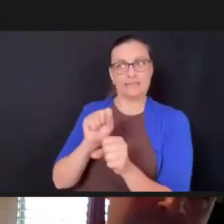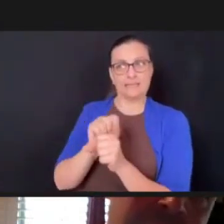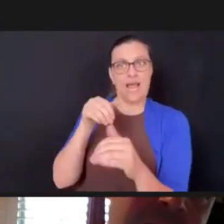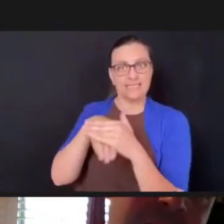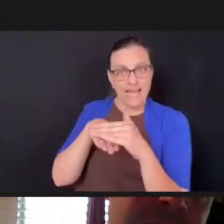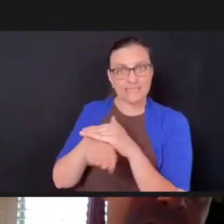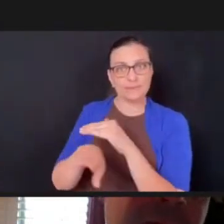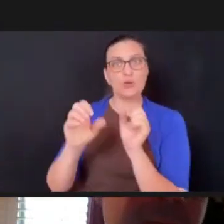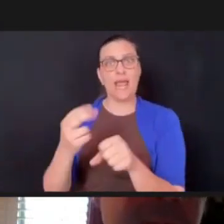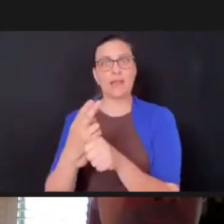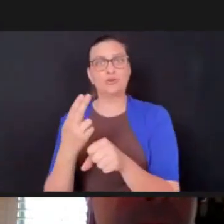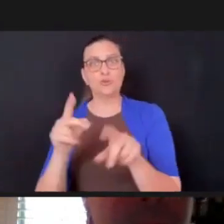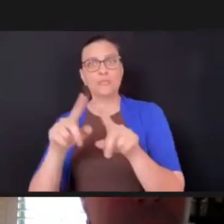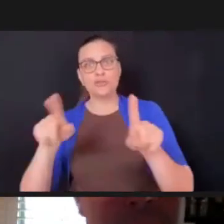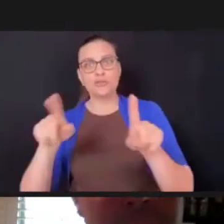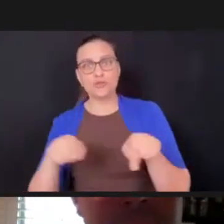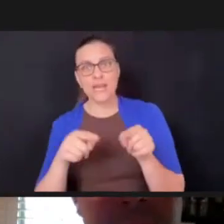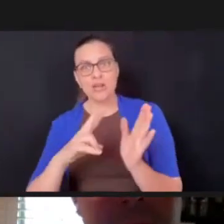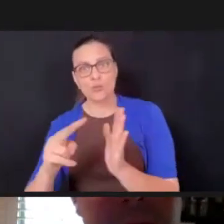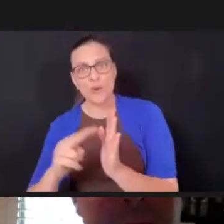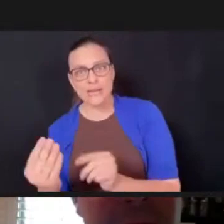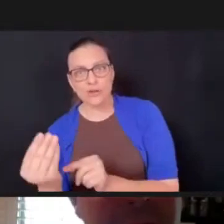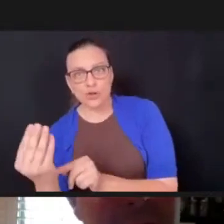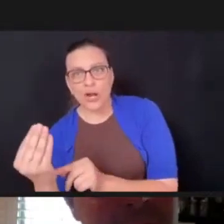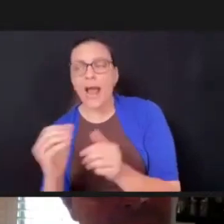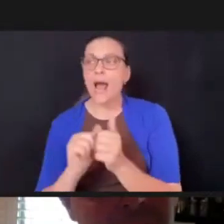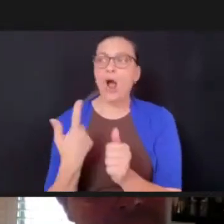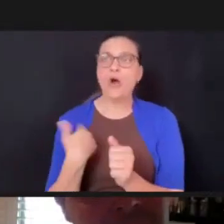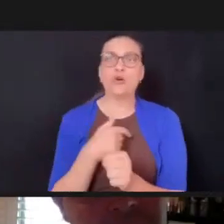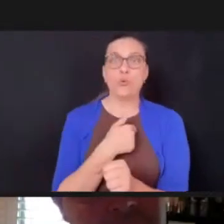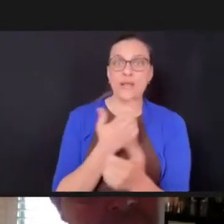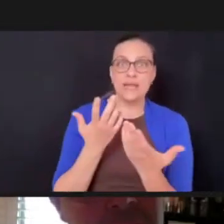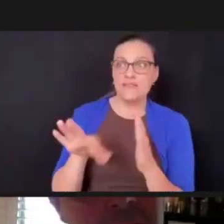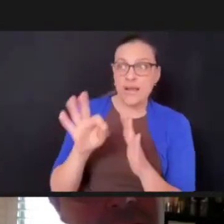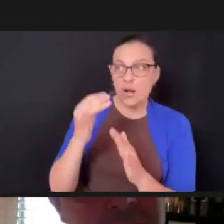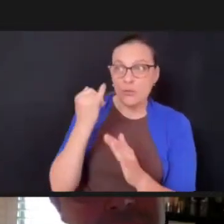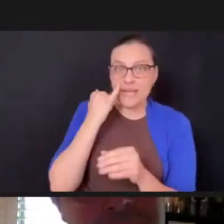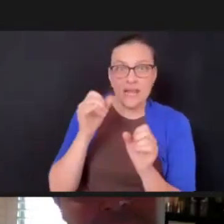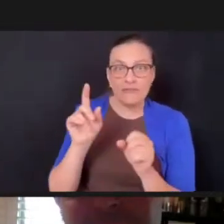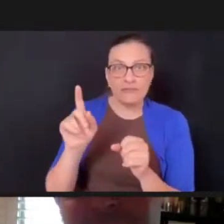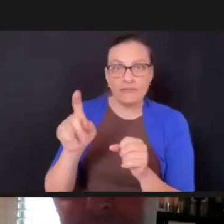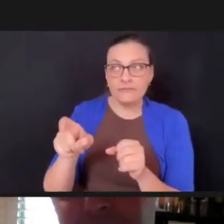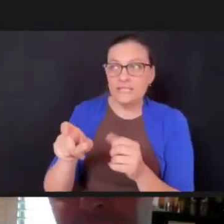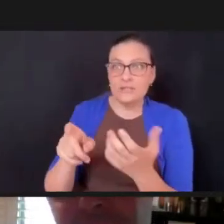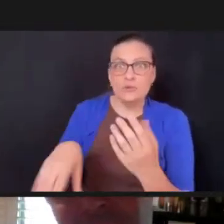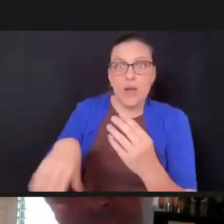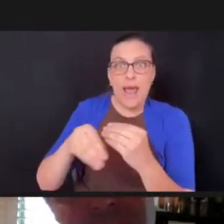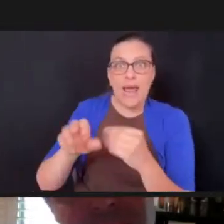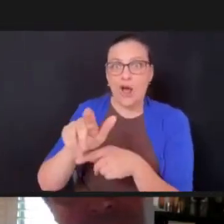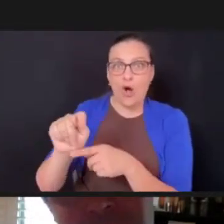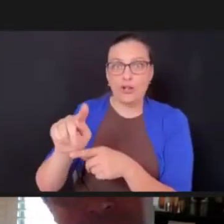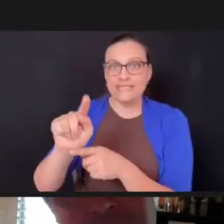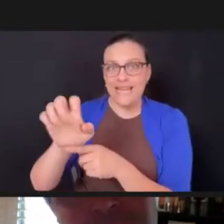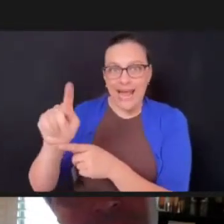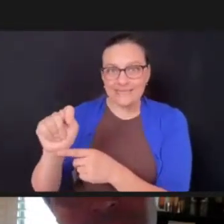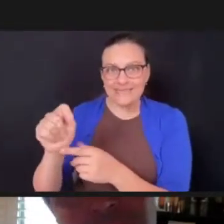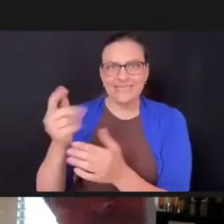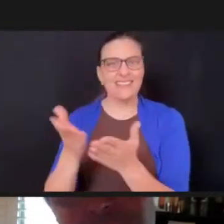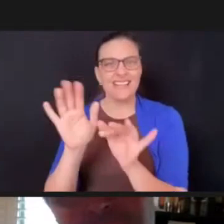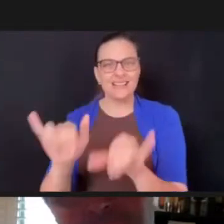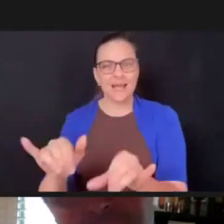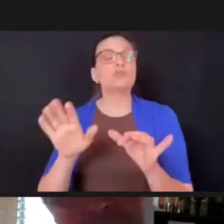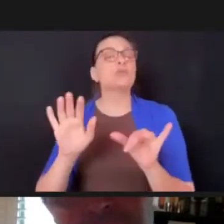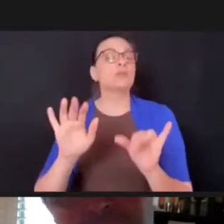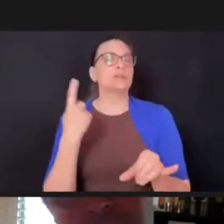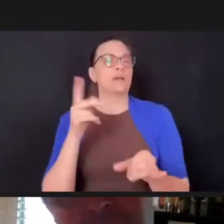alt text, things like that. And that was something certainly in terms of physical accessibility, our family addressed